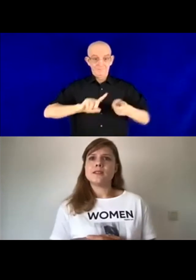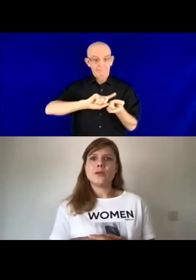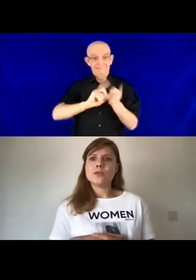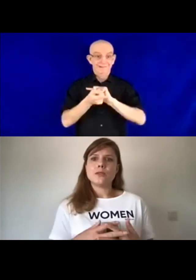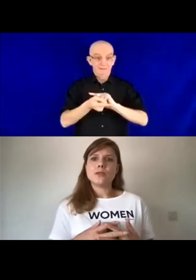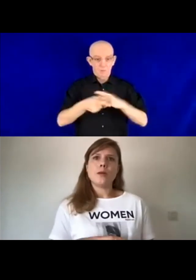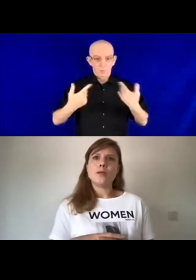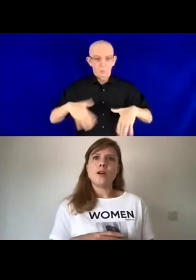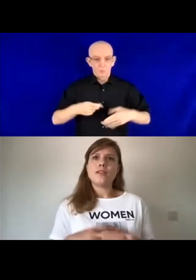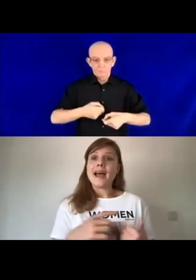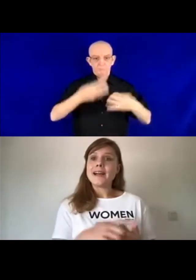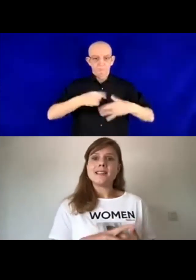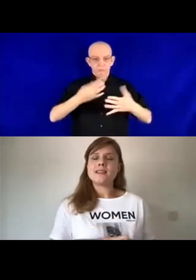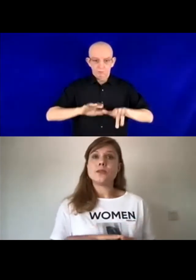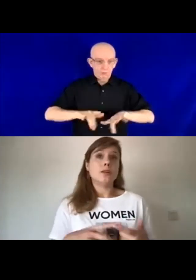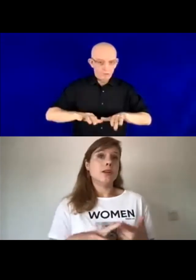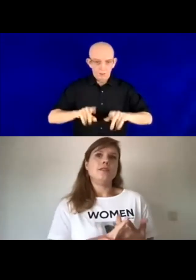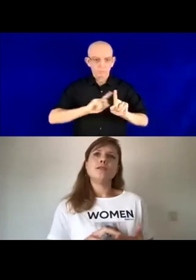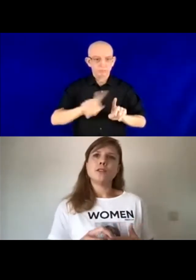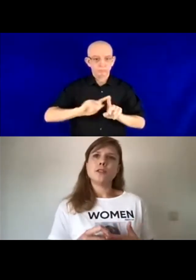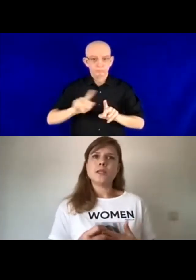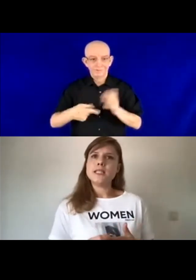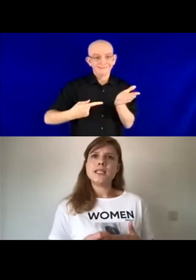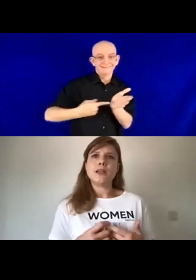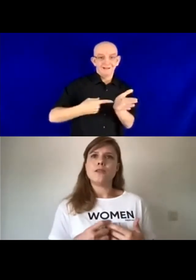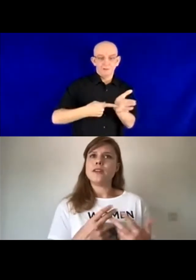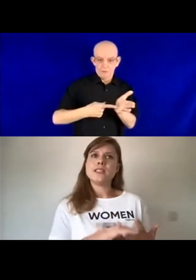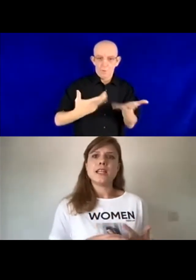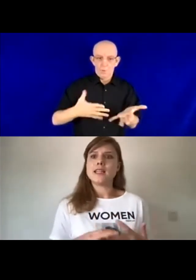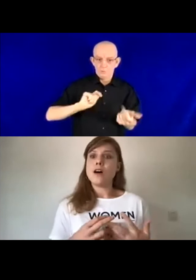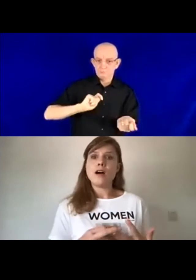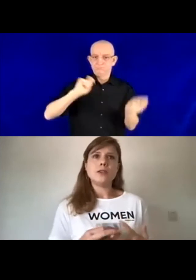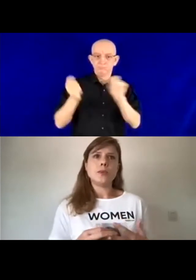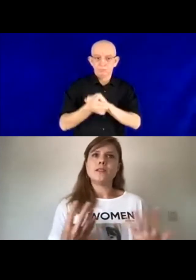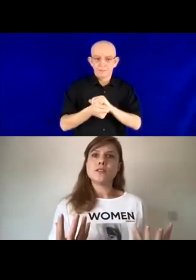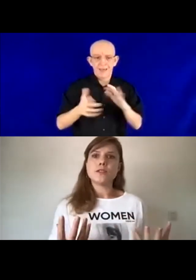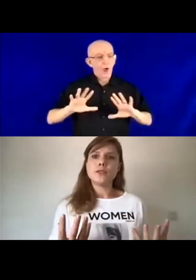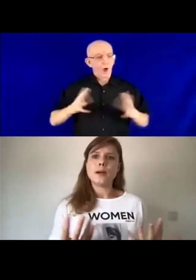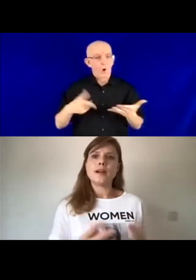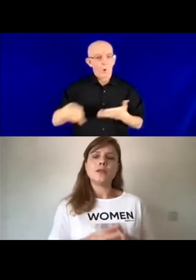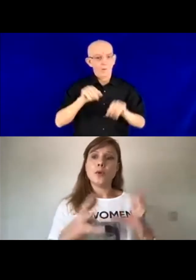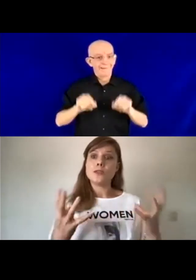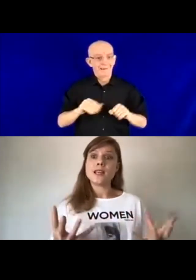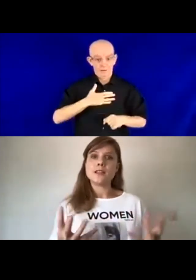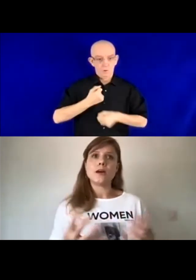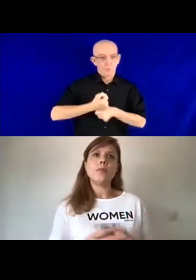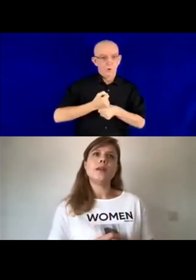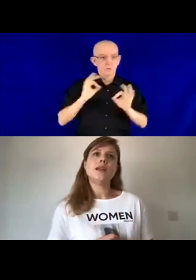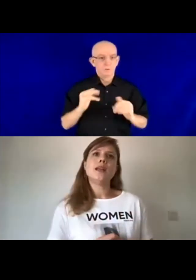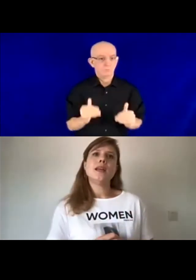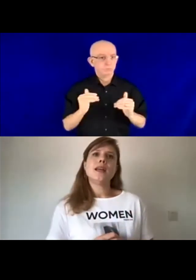there's also the problem of access or even affordability of internet hardware, software, the whole